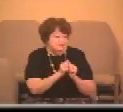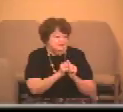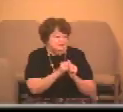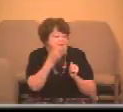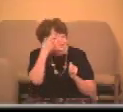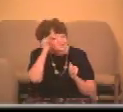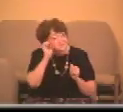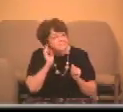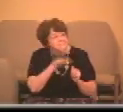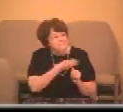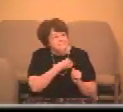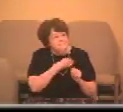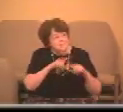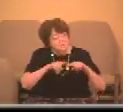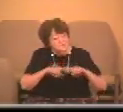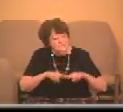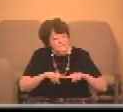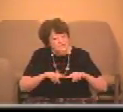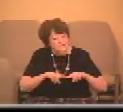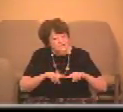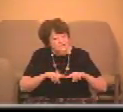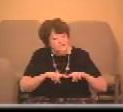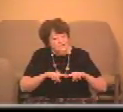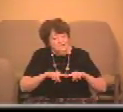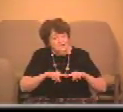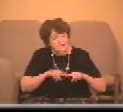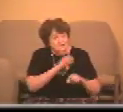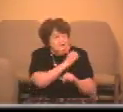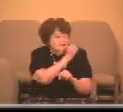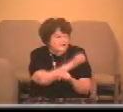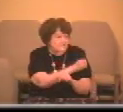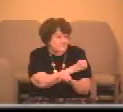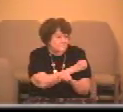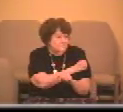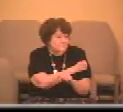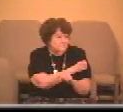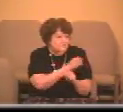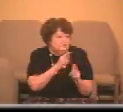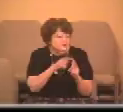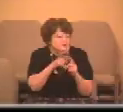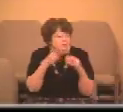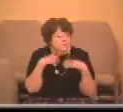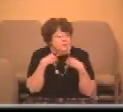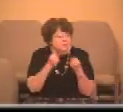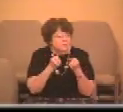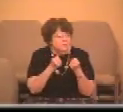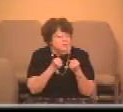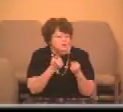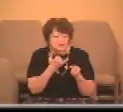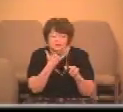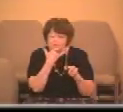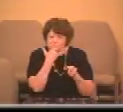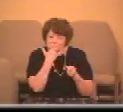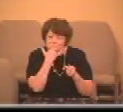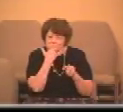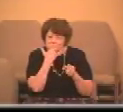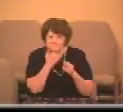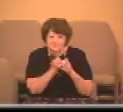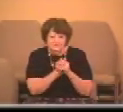is because we are relying on a source of energy and a source of strength that is the wrong source of